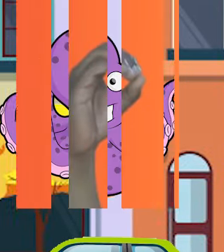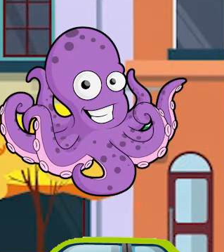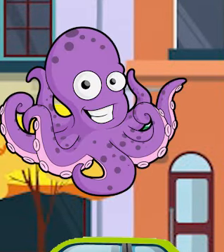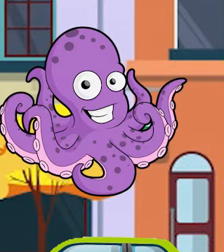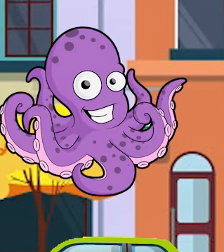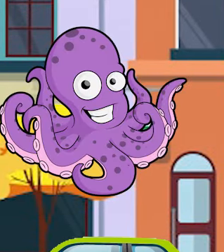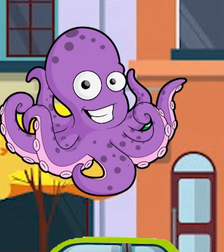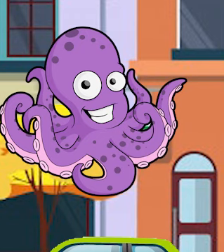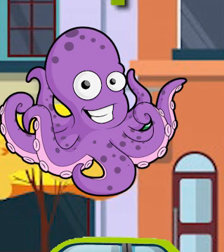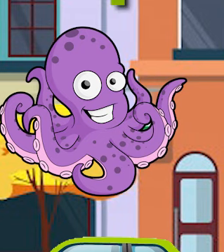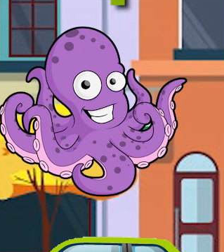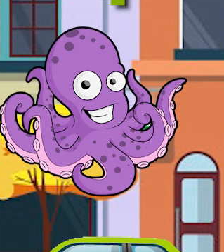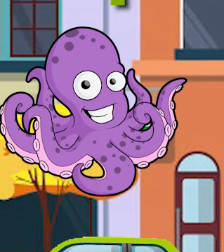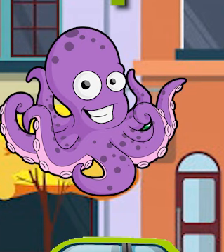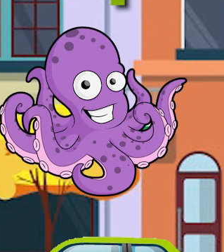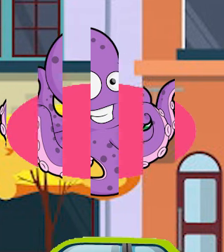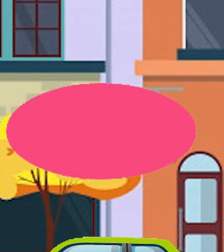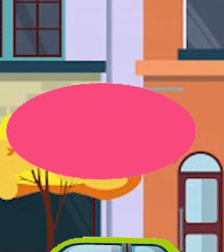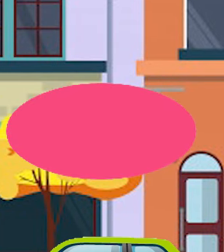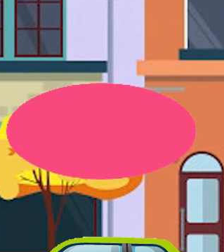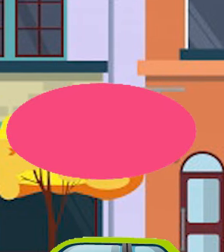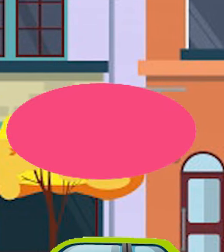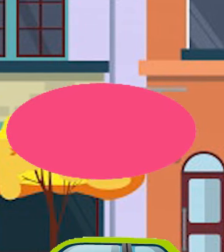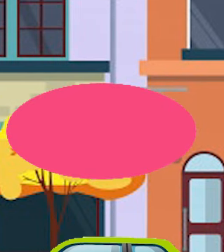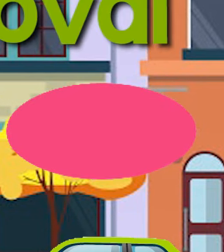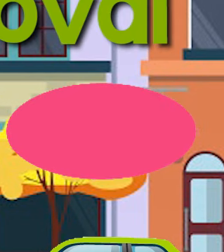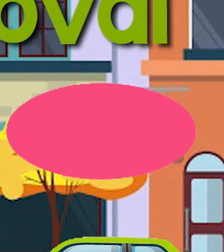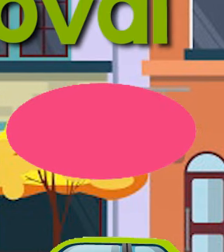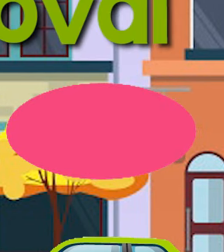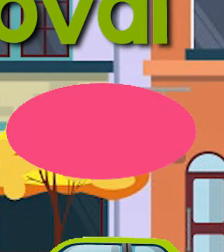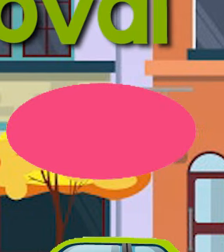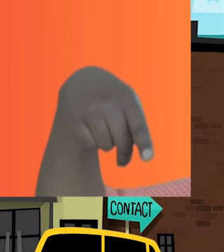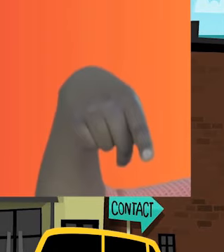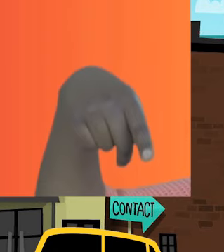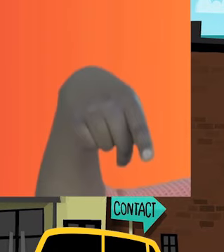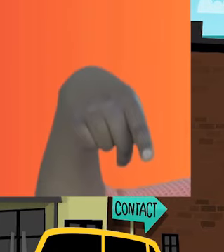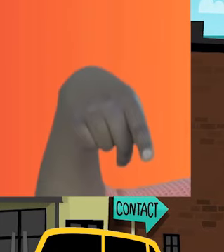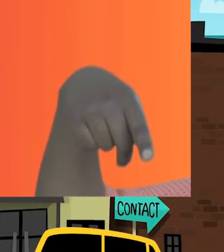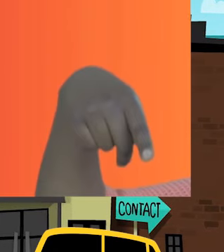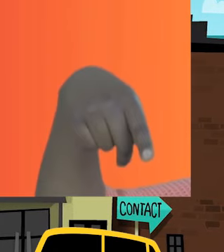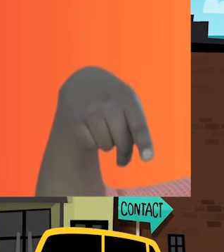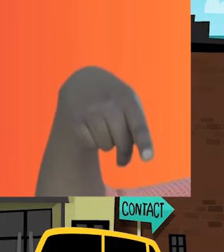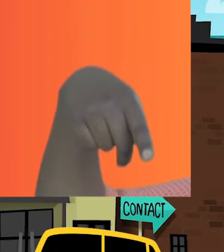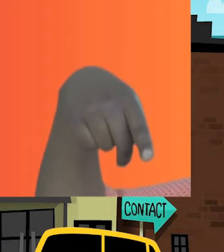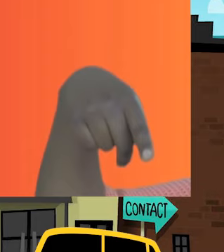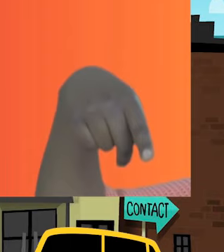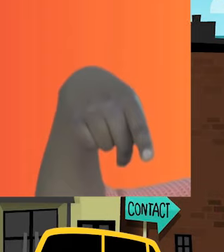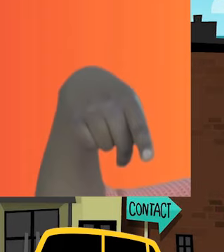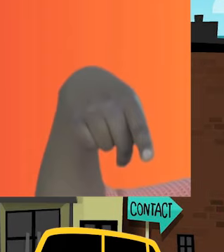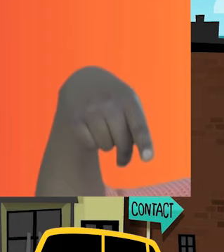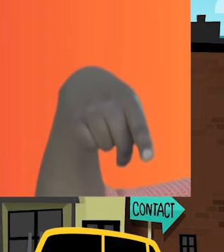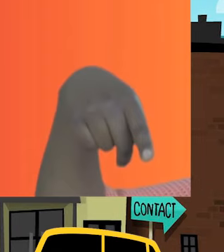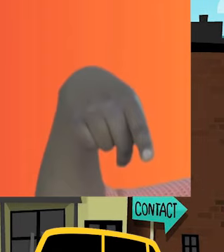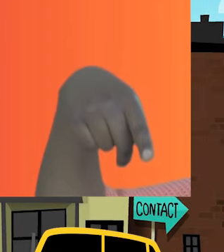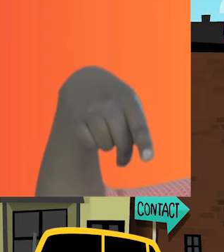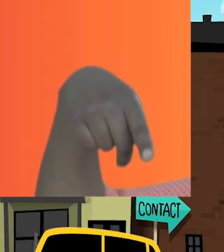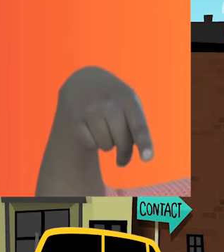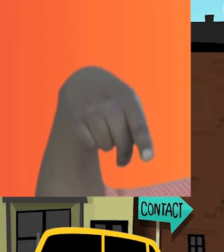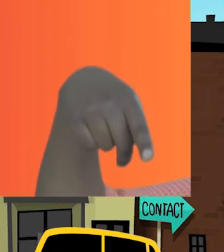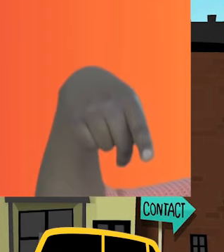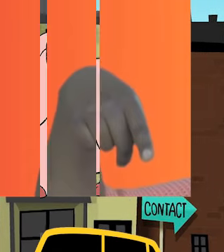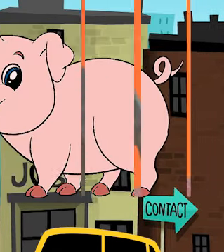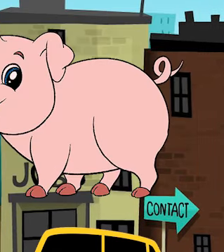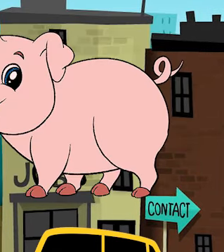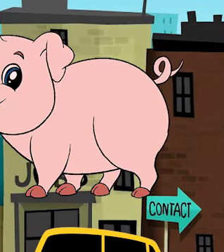O. Octopus. Do it. Oval. Okay. This is the letter P. This is the